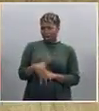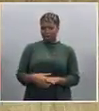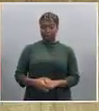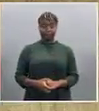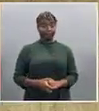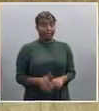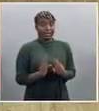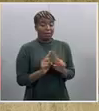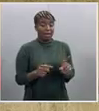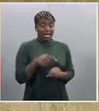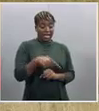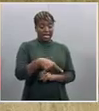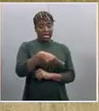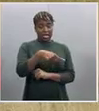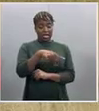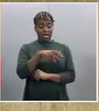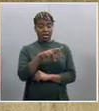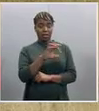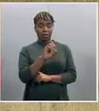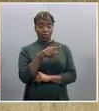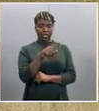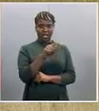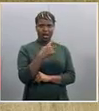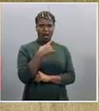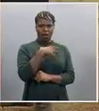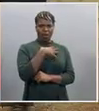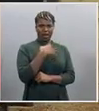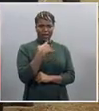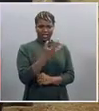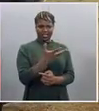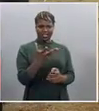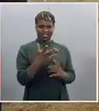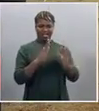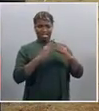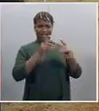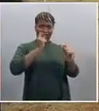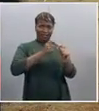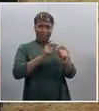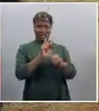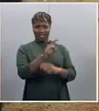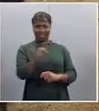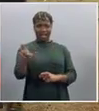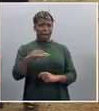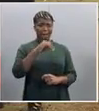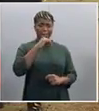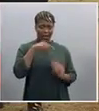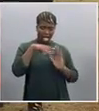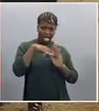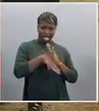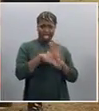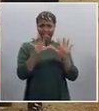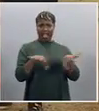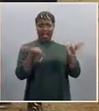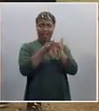But Protea Glen Extension 29 homeowners say an informal settlement on their doorsteps would devalue